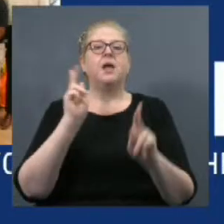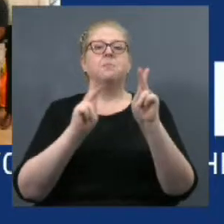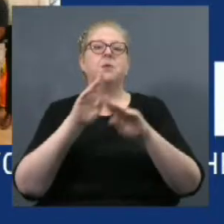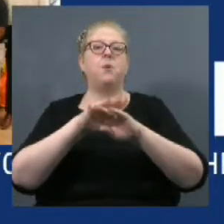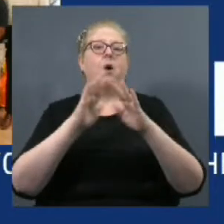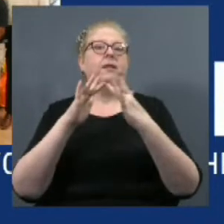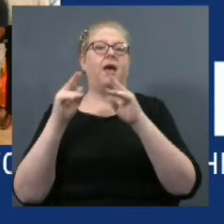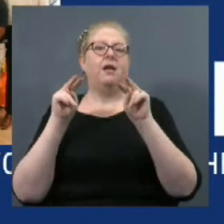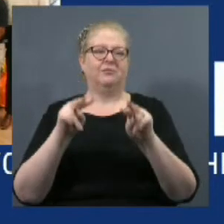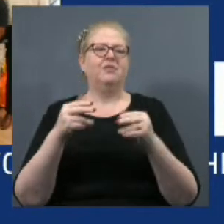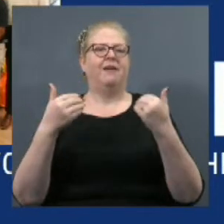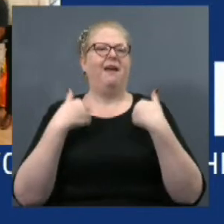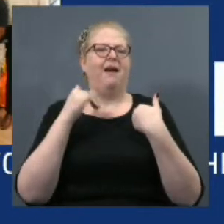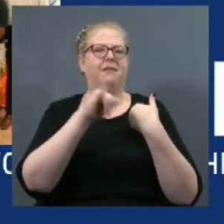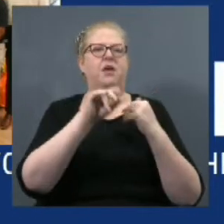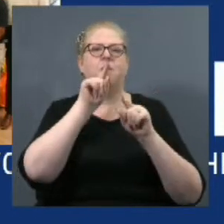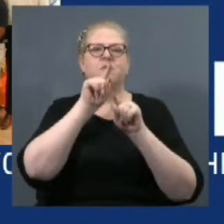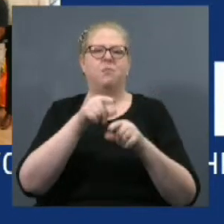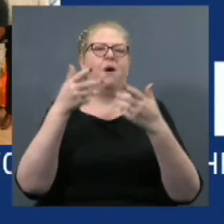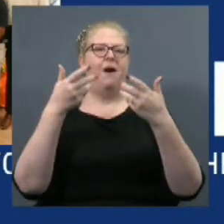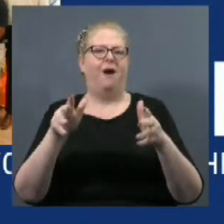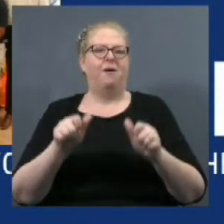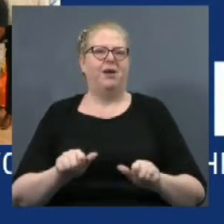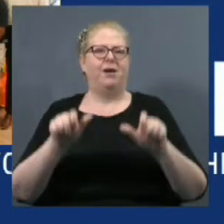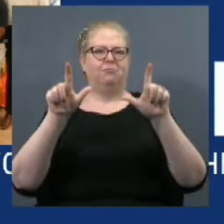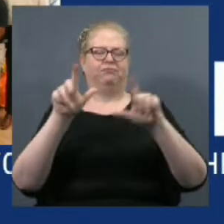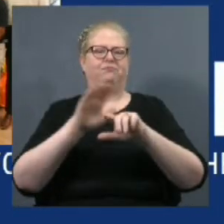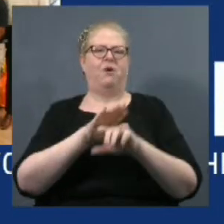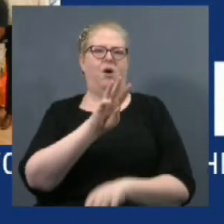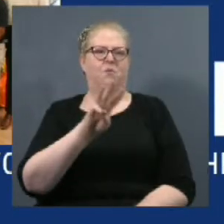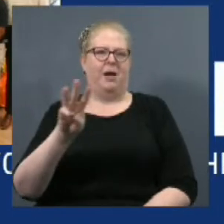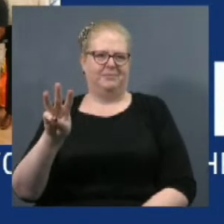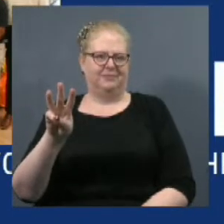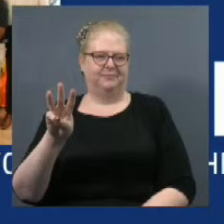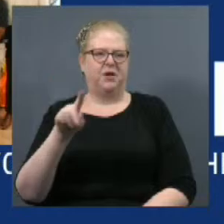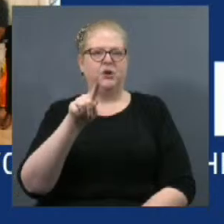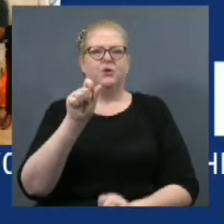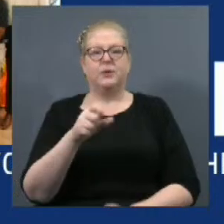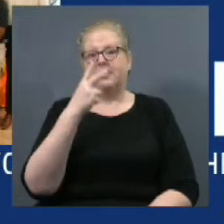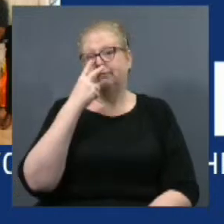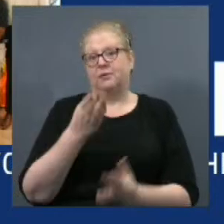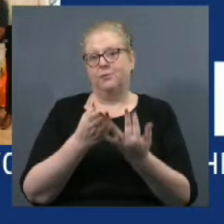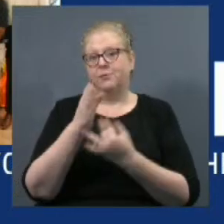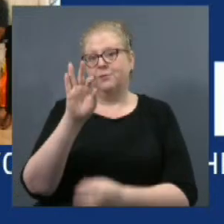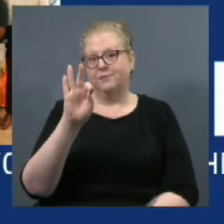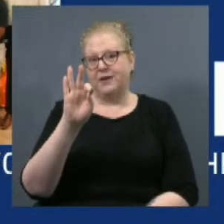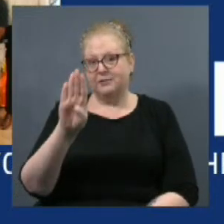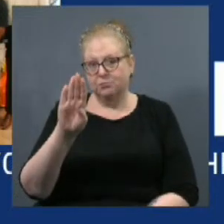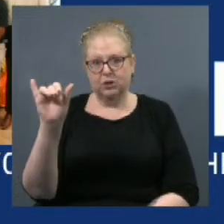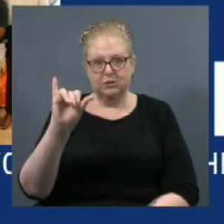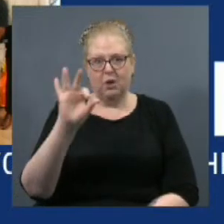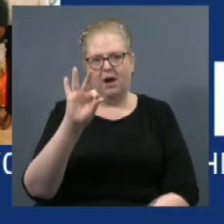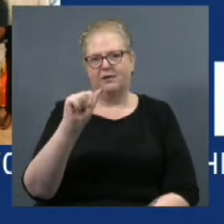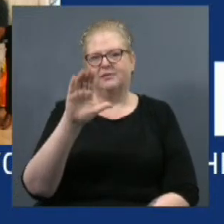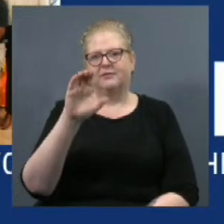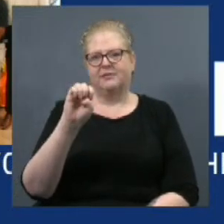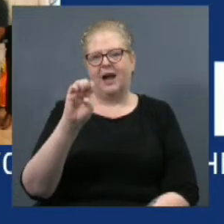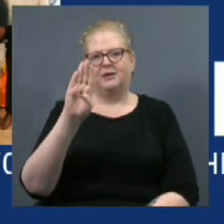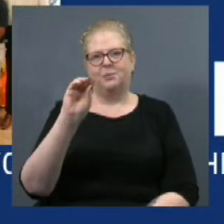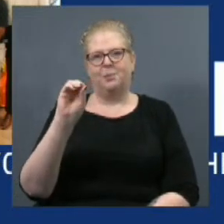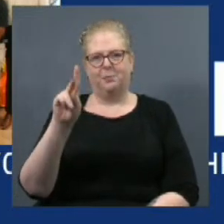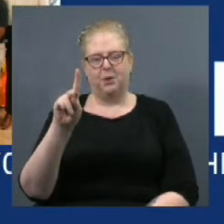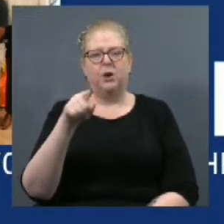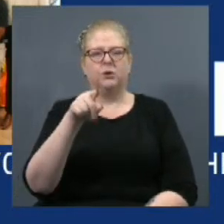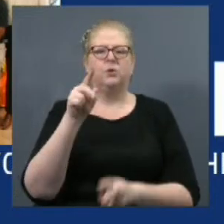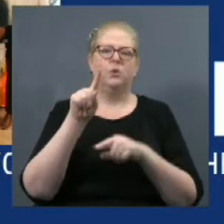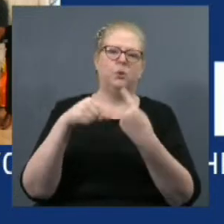have it online. I actually believe it is already online. It's available. It's also available through Facebook. If you look for the Department of Community Programs